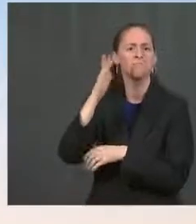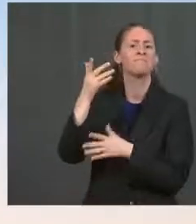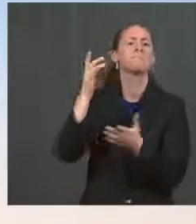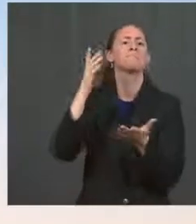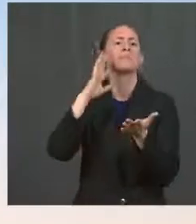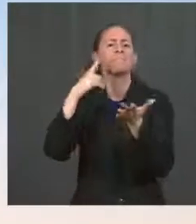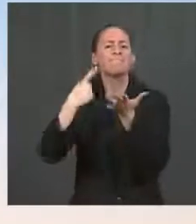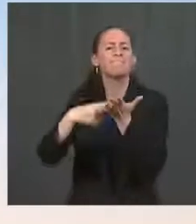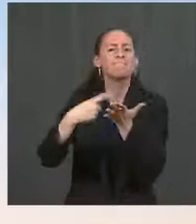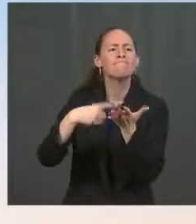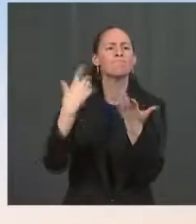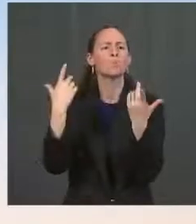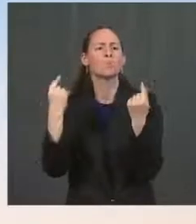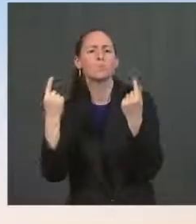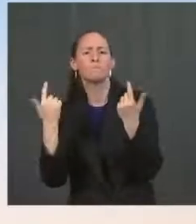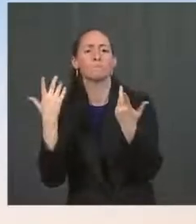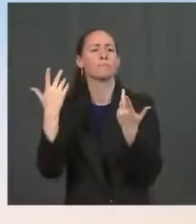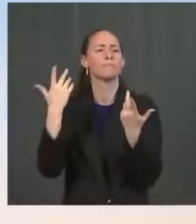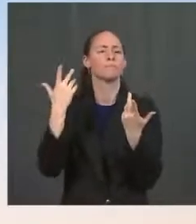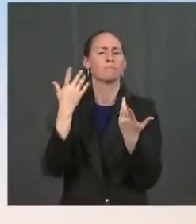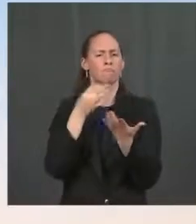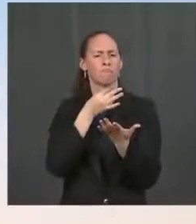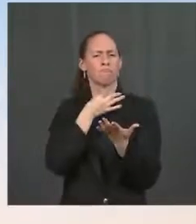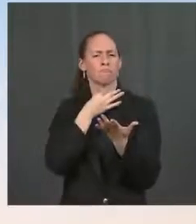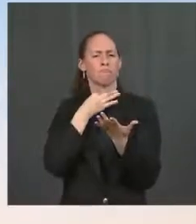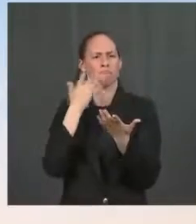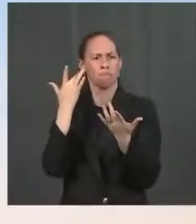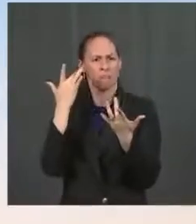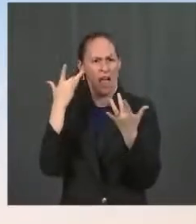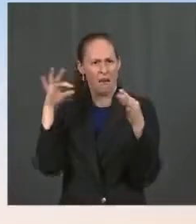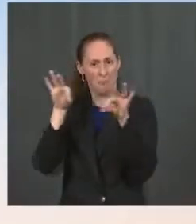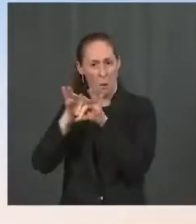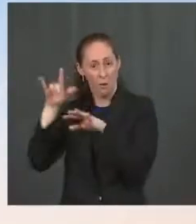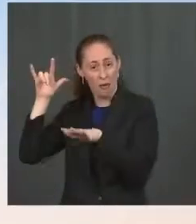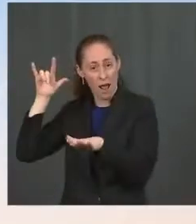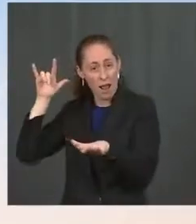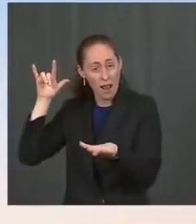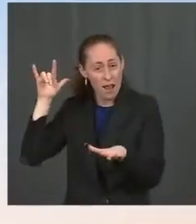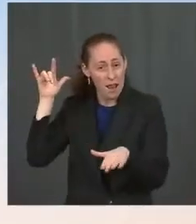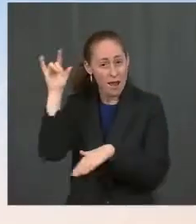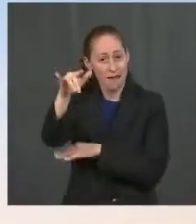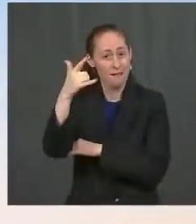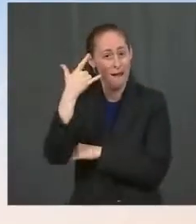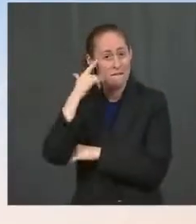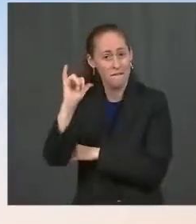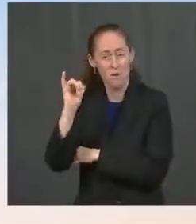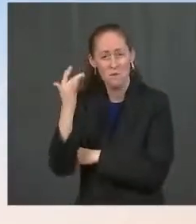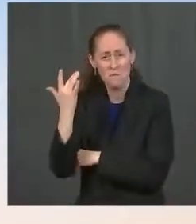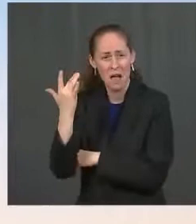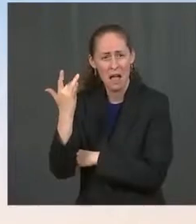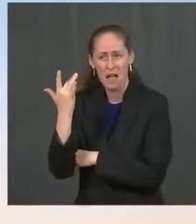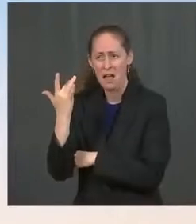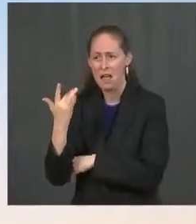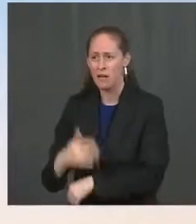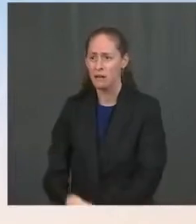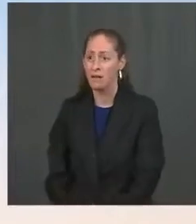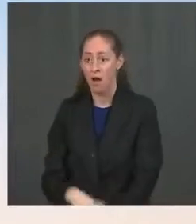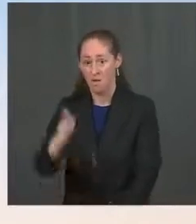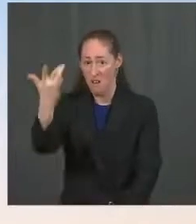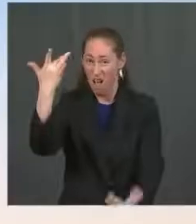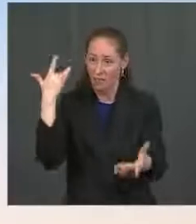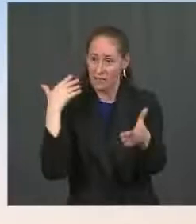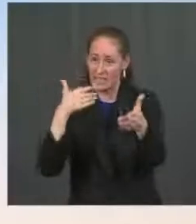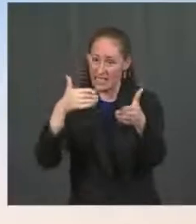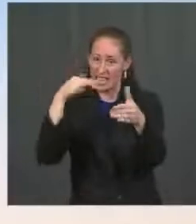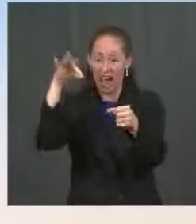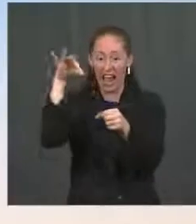go to California to campaign for the governor at this point? Because the election is Tuesday. Well, why is it important election for the? Why is it